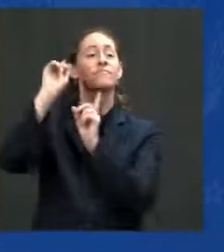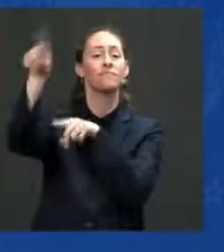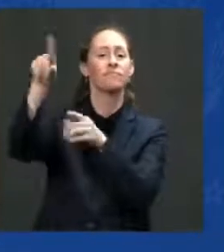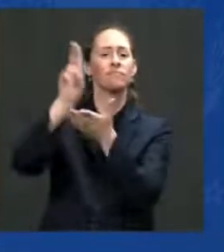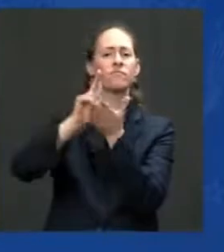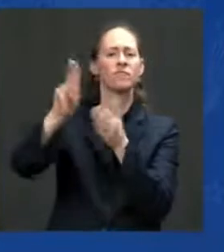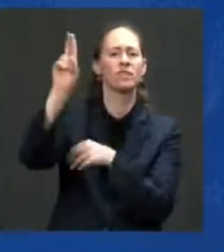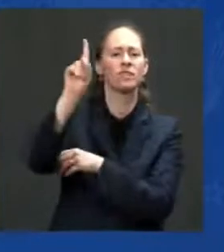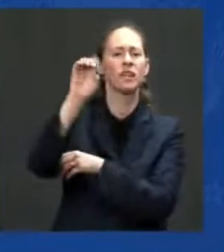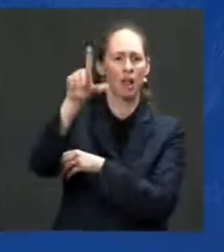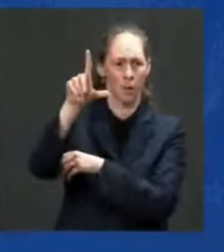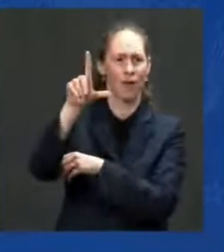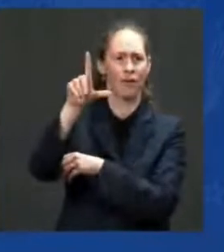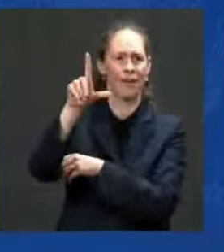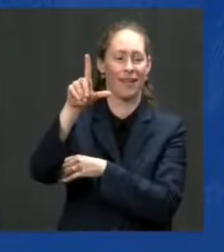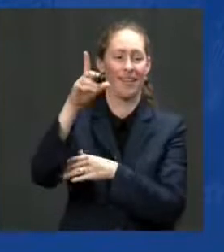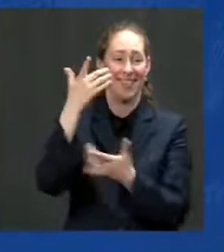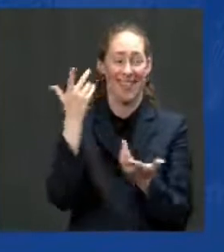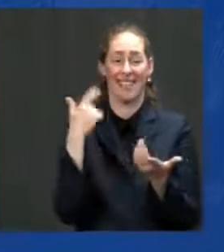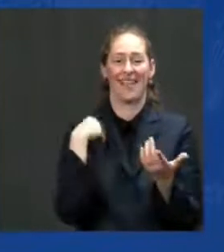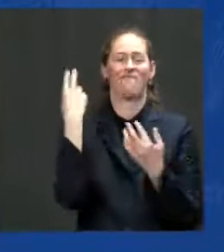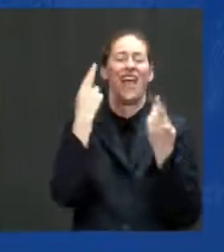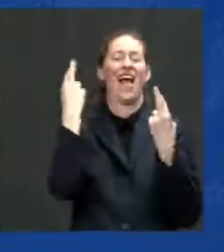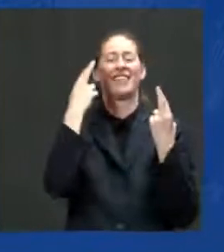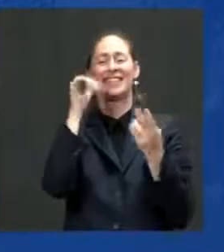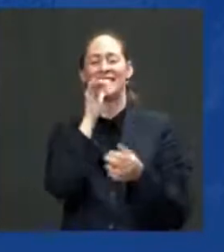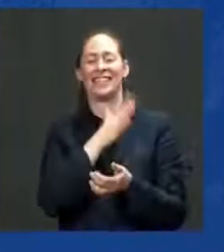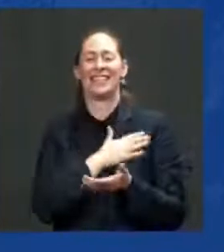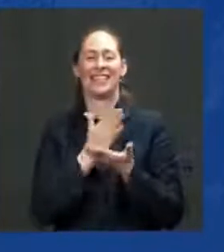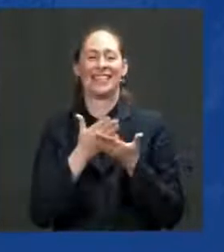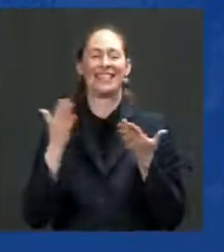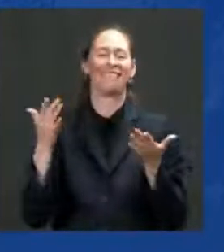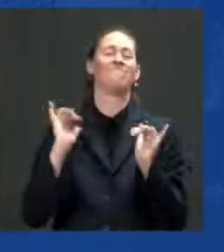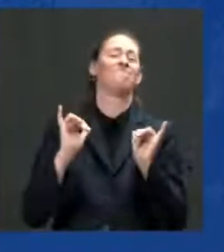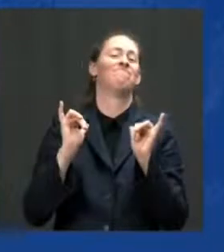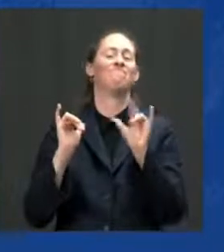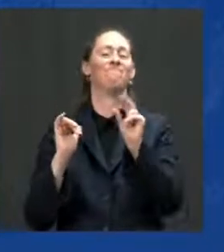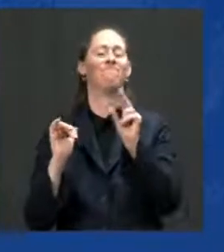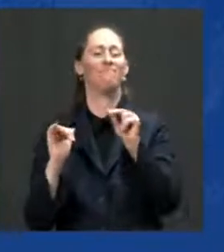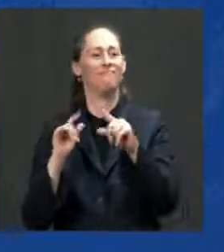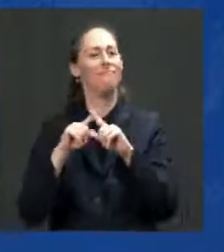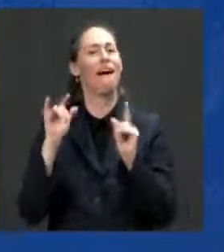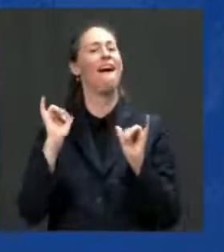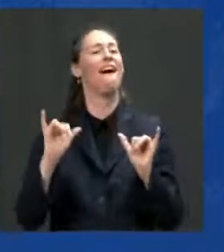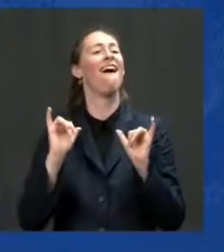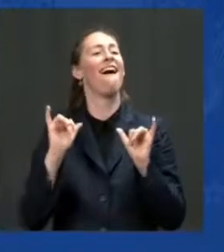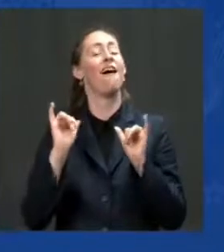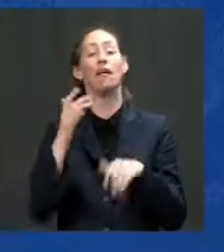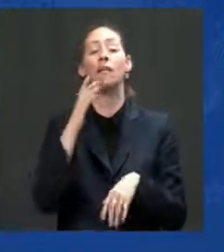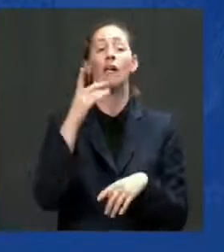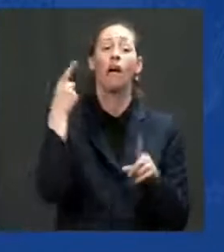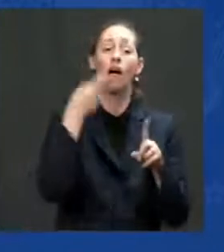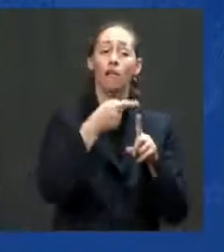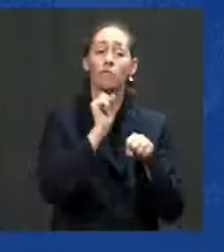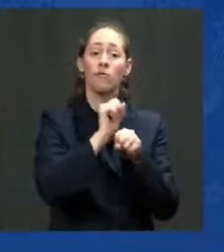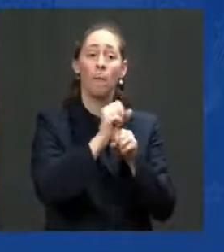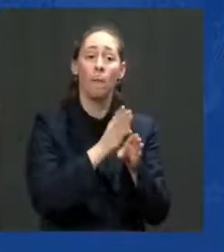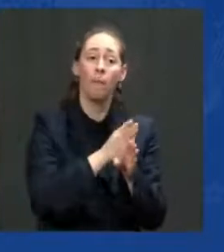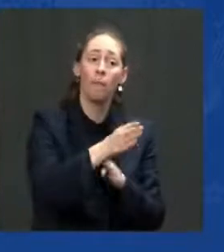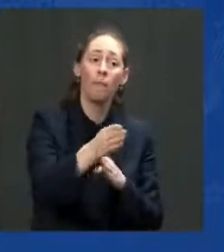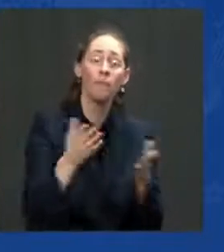for my career. I didn't do very well. But, I found out that your career can be embellished a little over